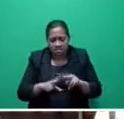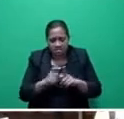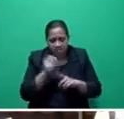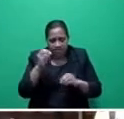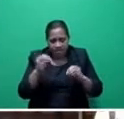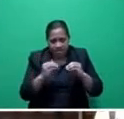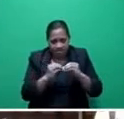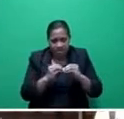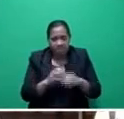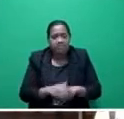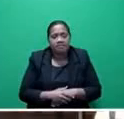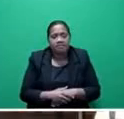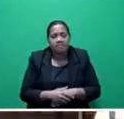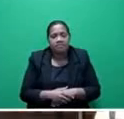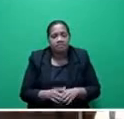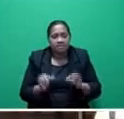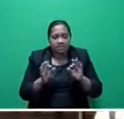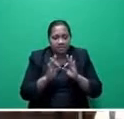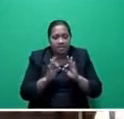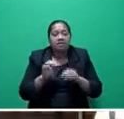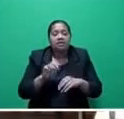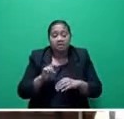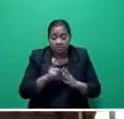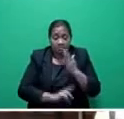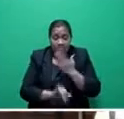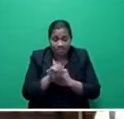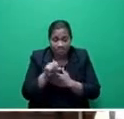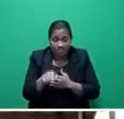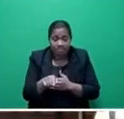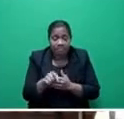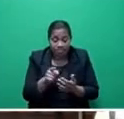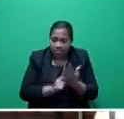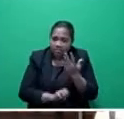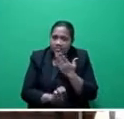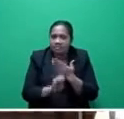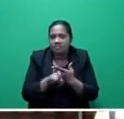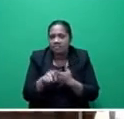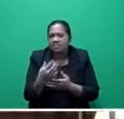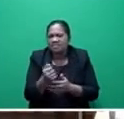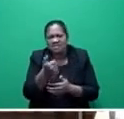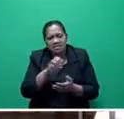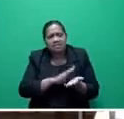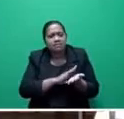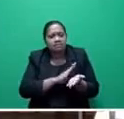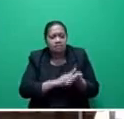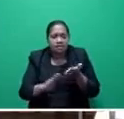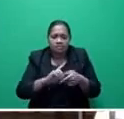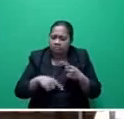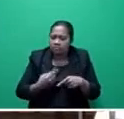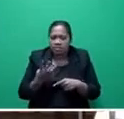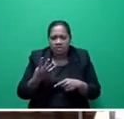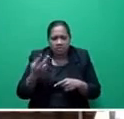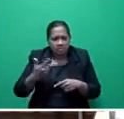sir. Mr. Speaker, sir, as of June, the total value of the loans provided with repayment relief was $3.6 billion, around